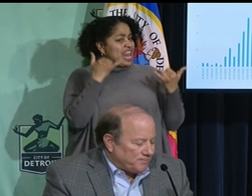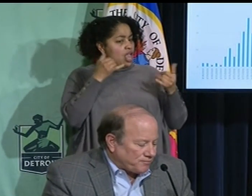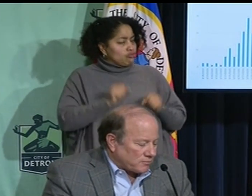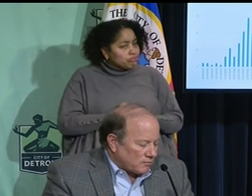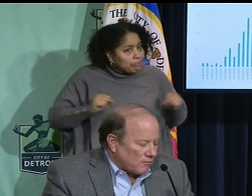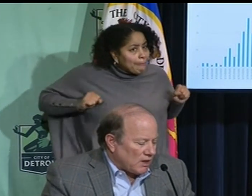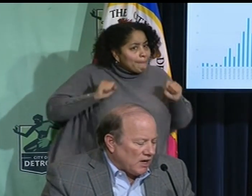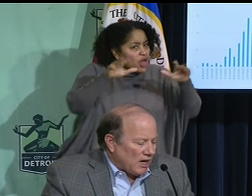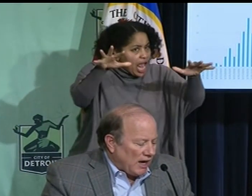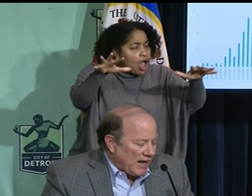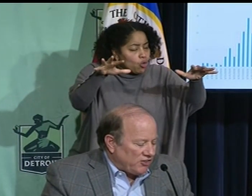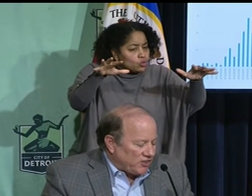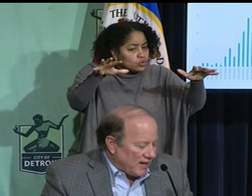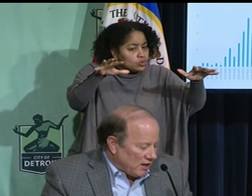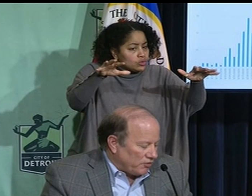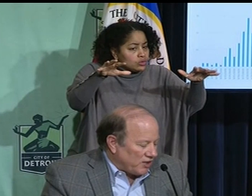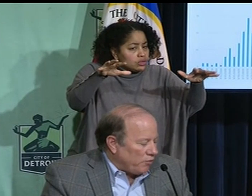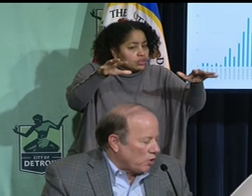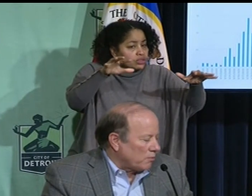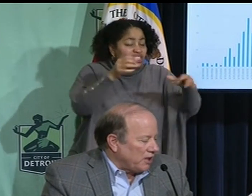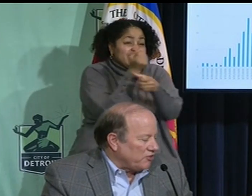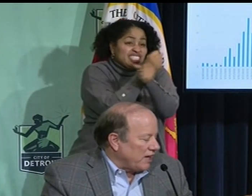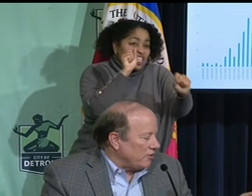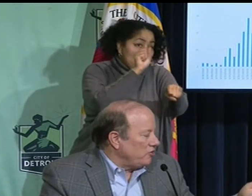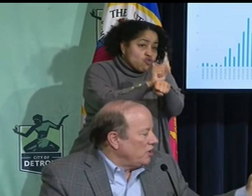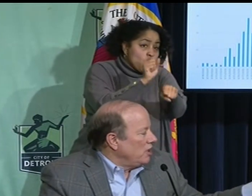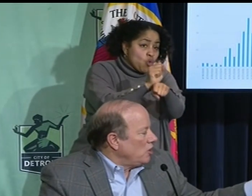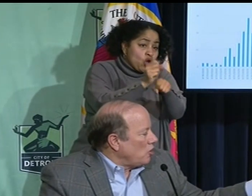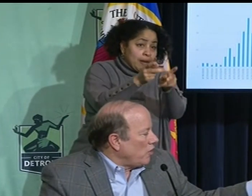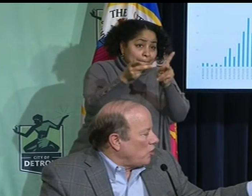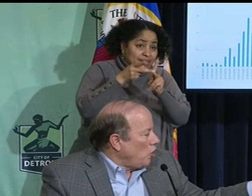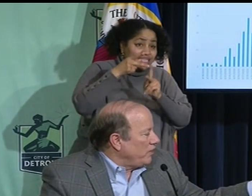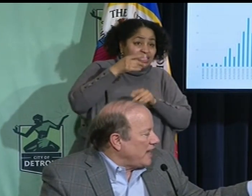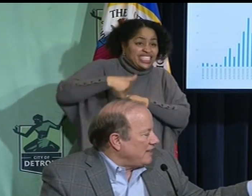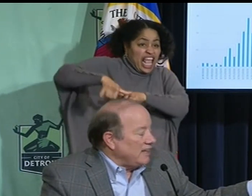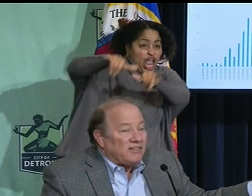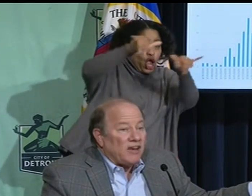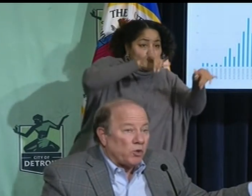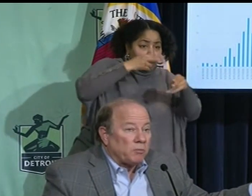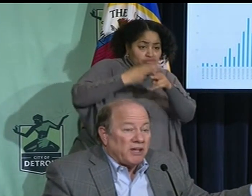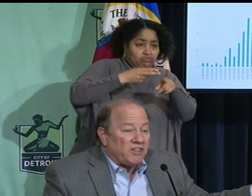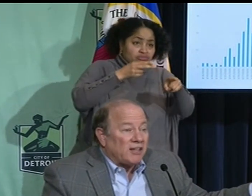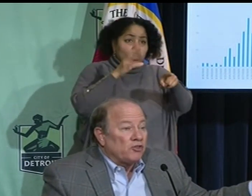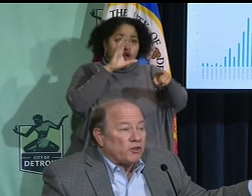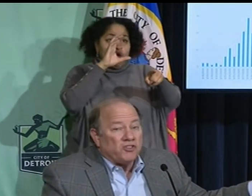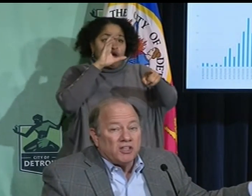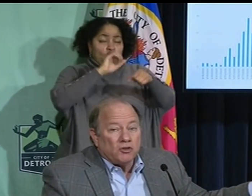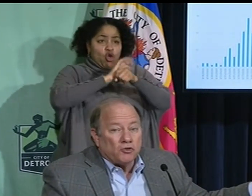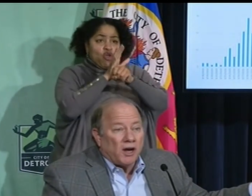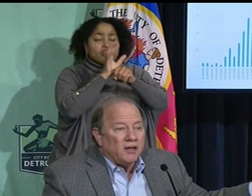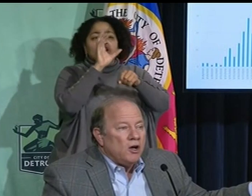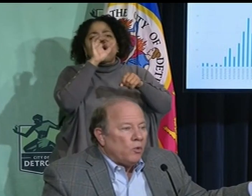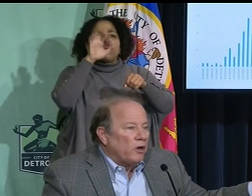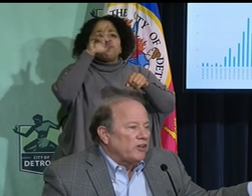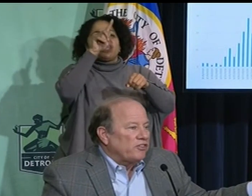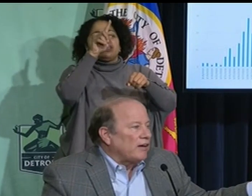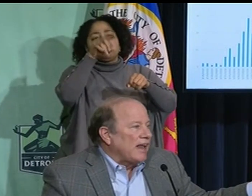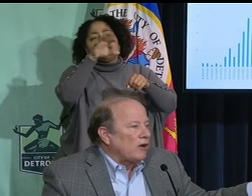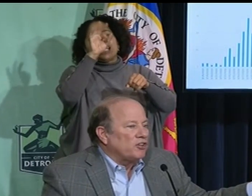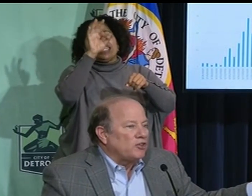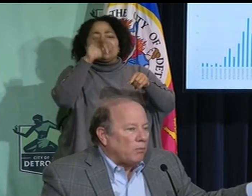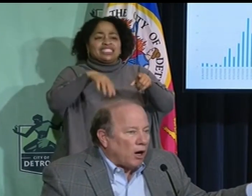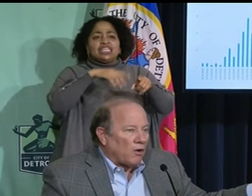out a set of safe workplace standards called the COVID-19 Safe Workplace Standards for the City of Detroit. We're going to